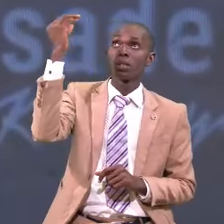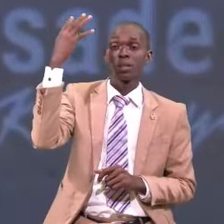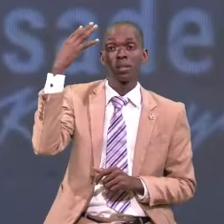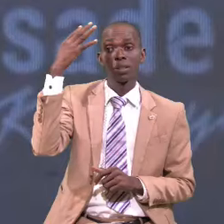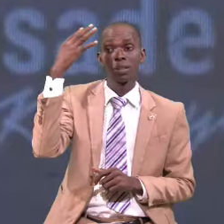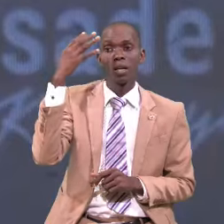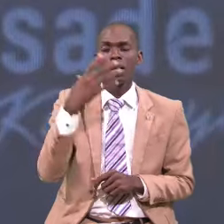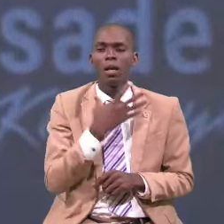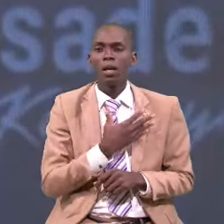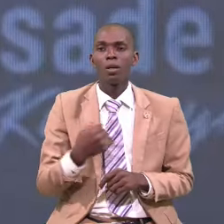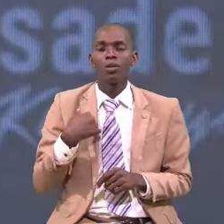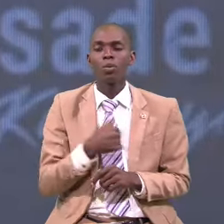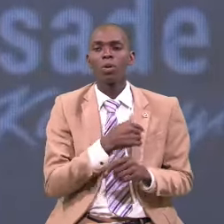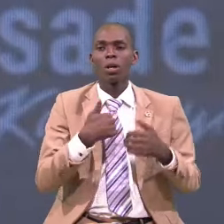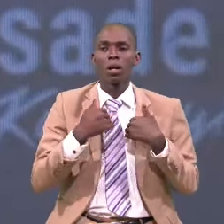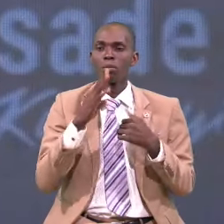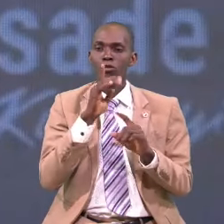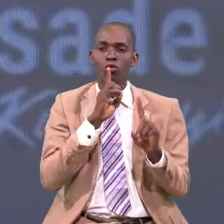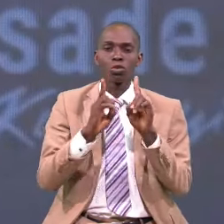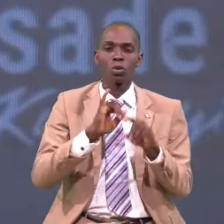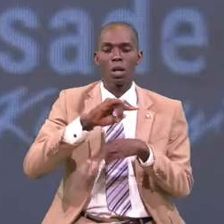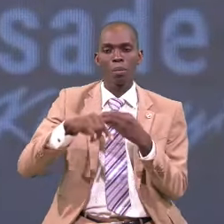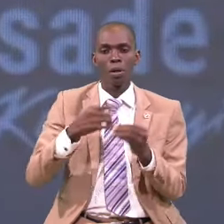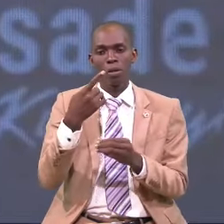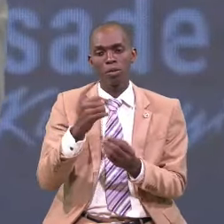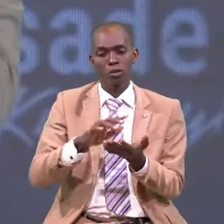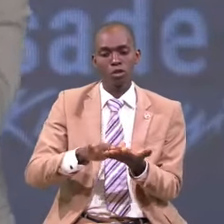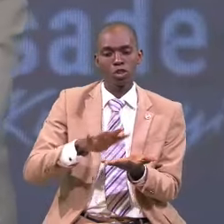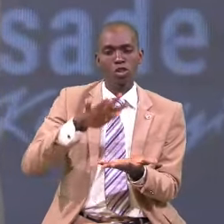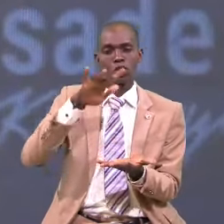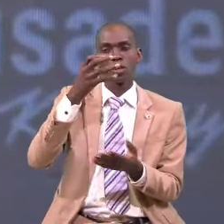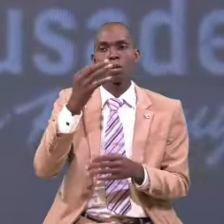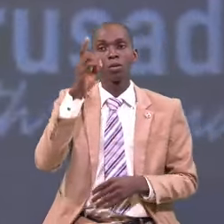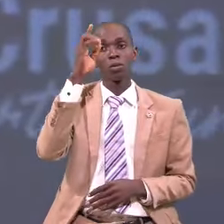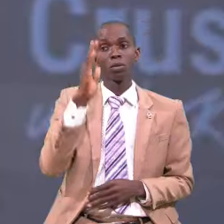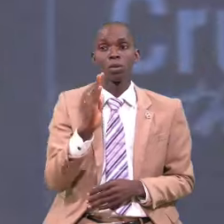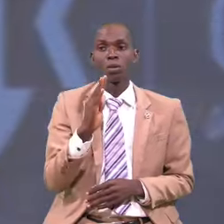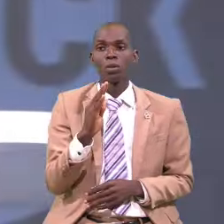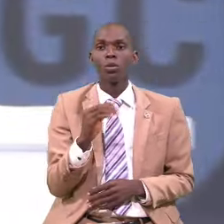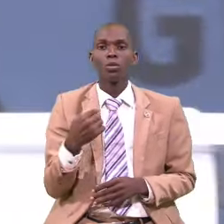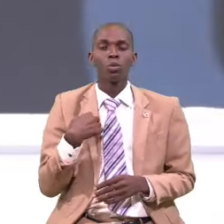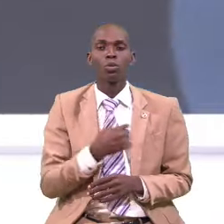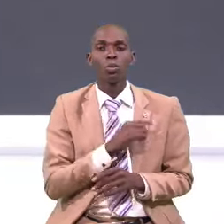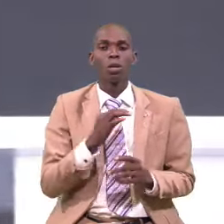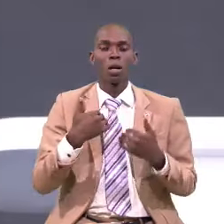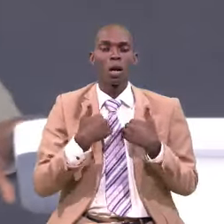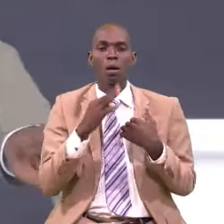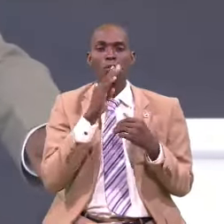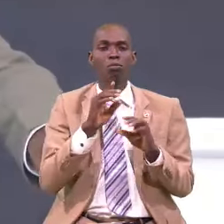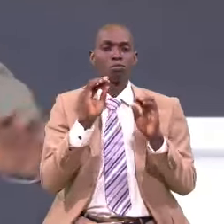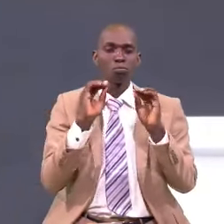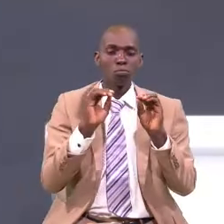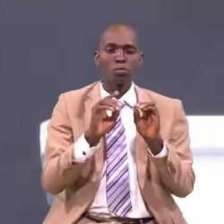And we have been talking about the glory of God. We have been talking about moving from grace